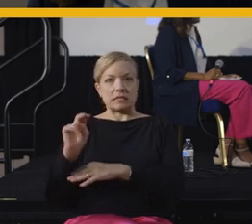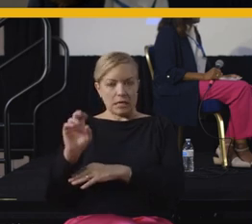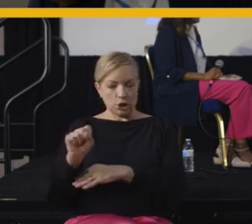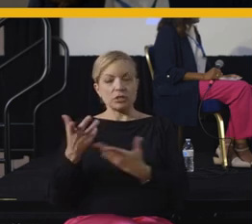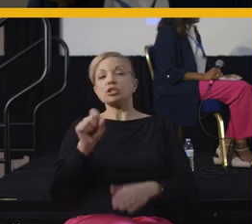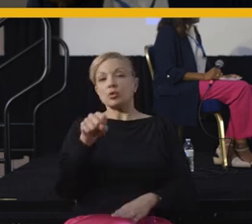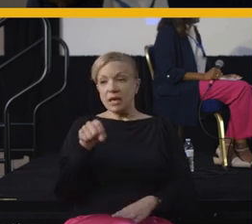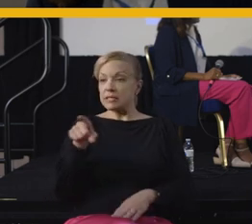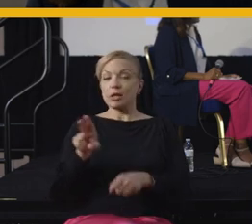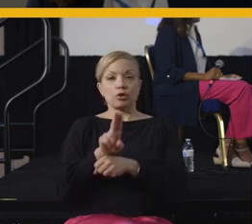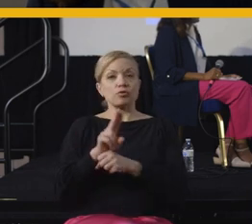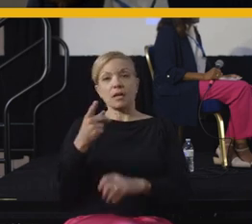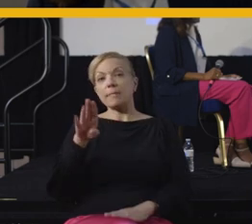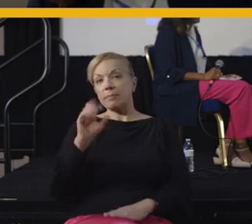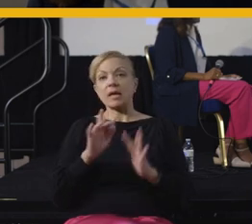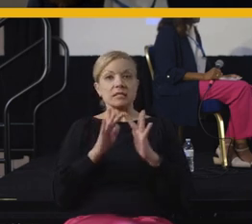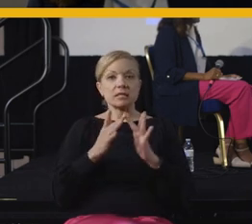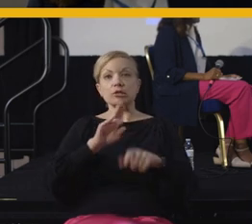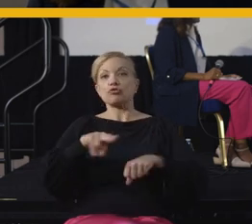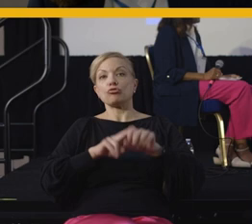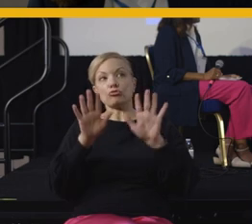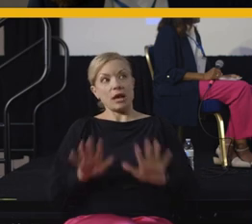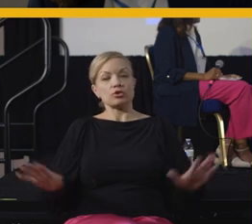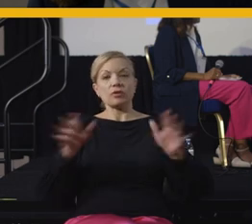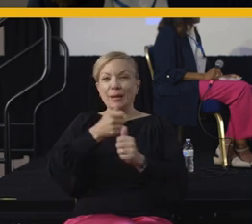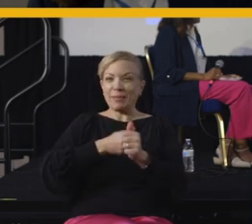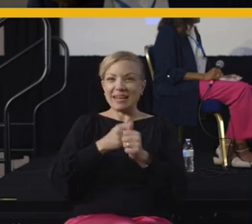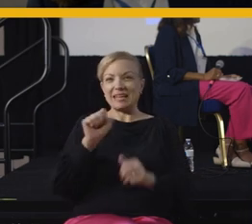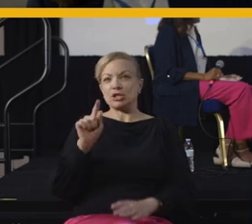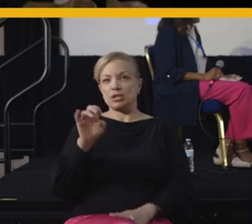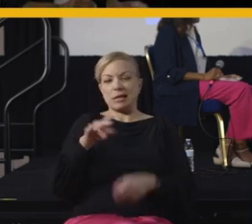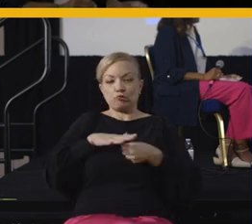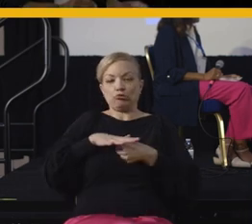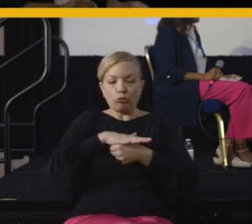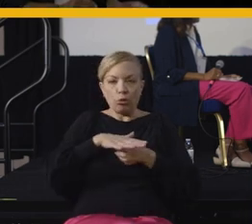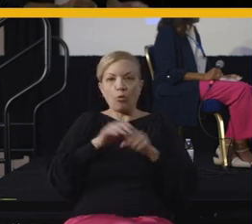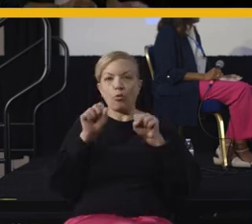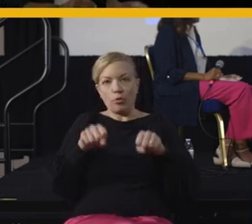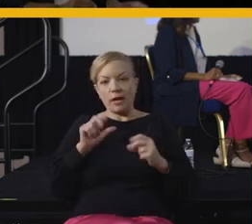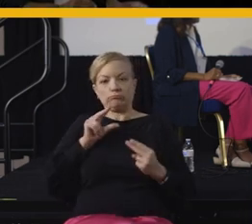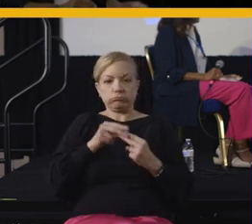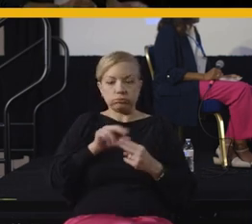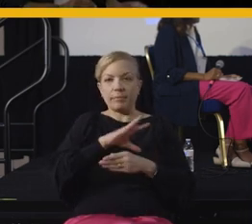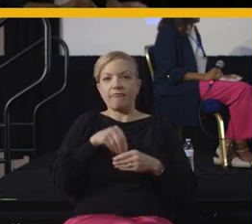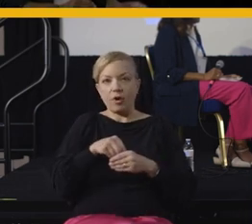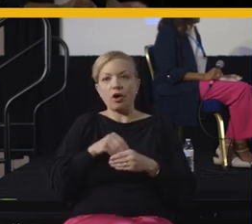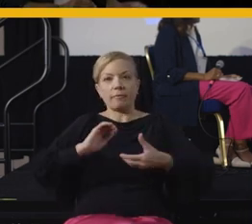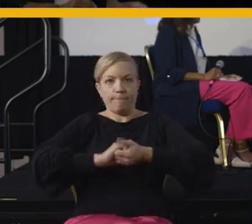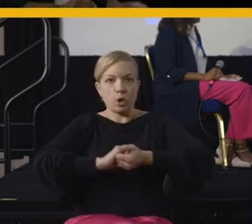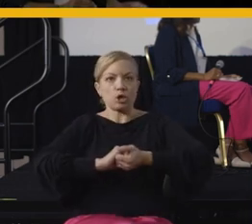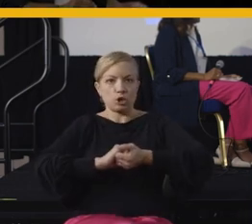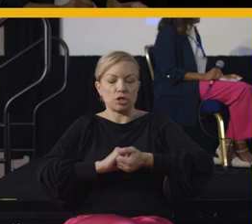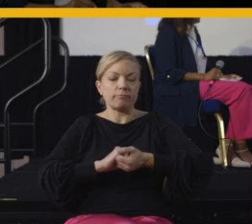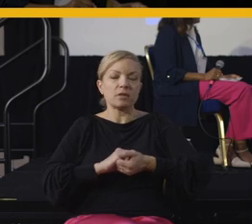on to PBS Digital Studios nationally, but that each station can really be a part of that partnership from